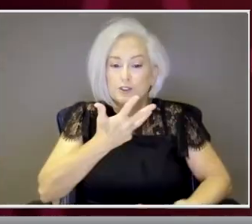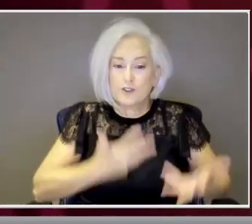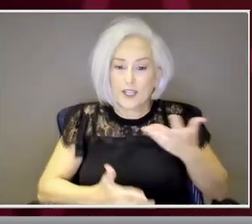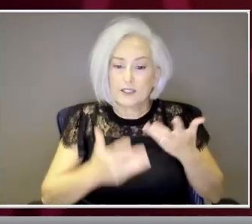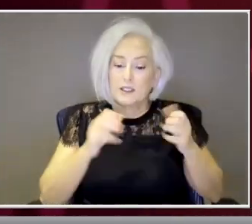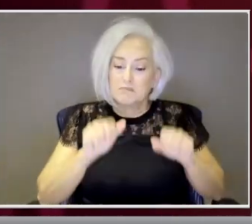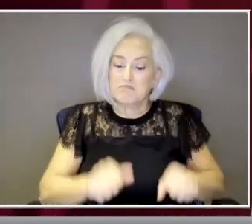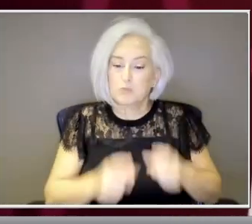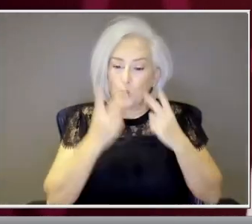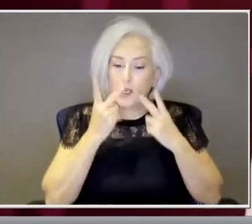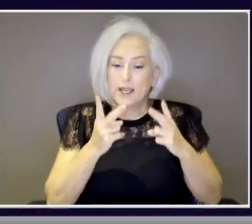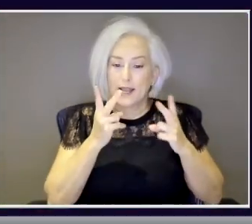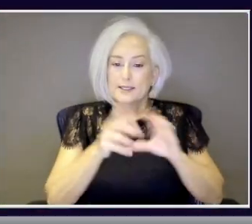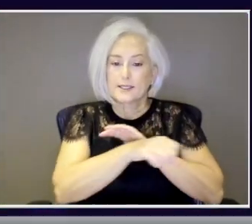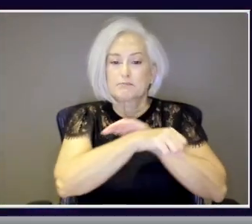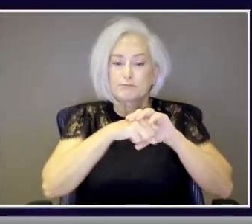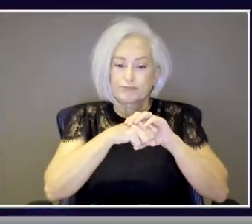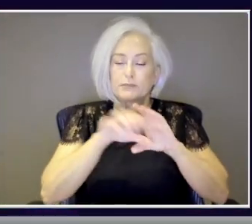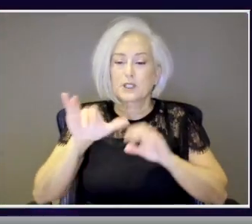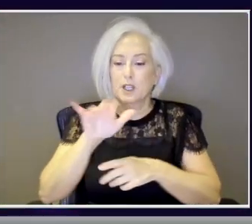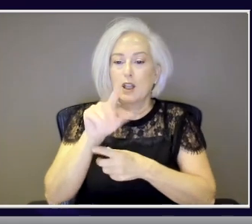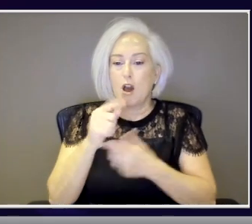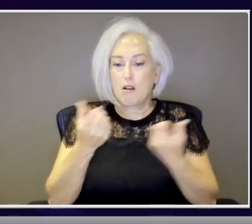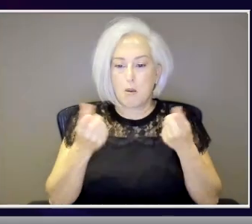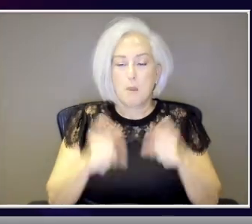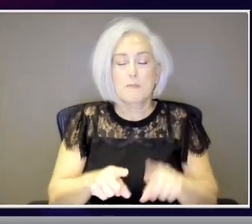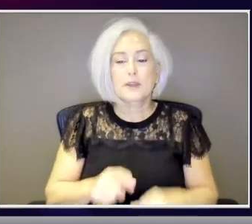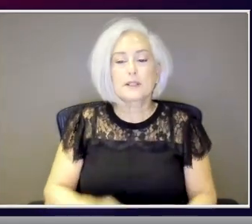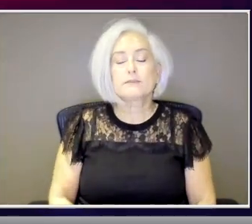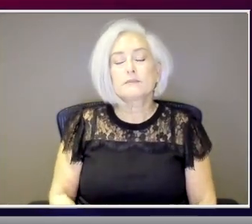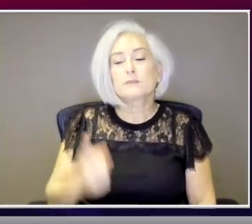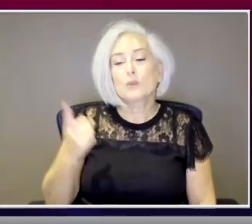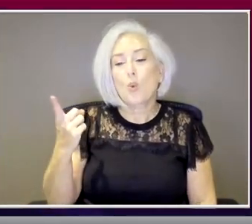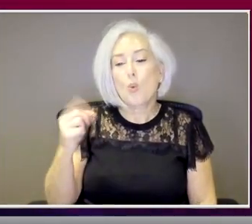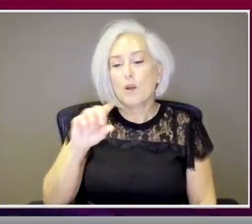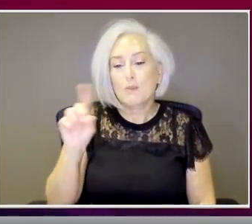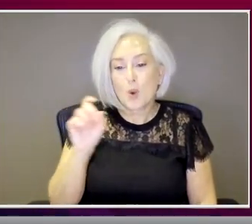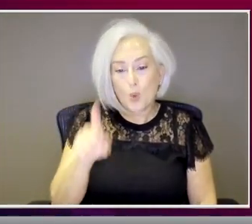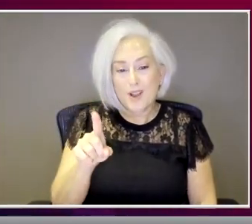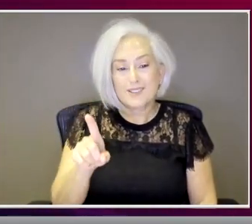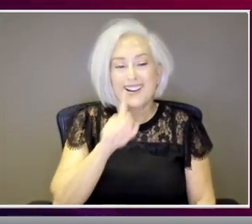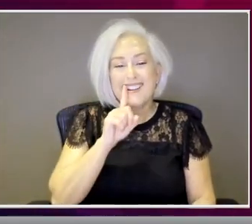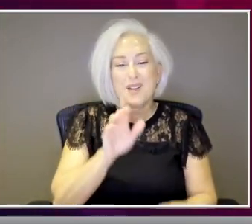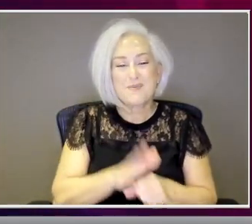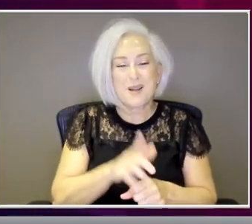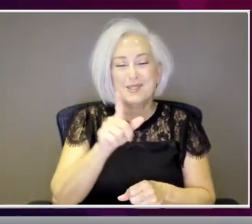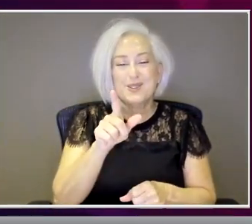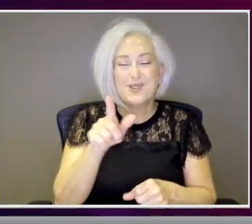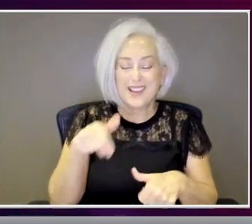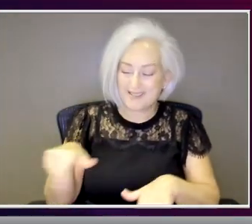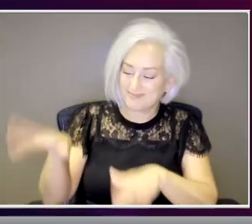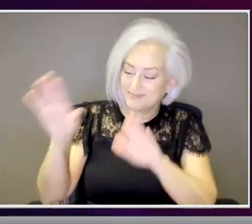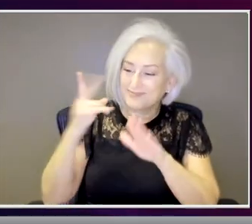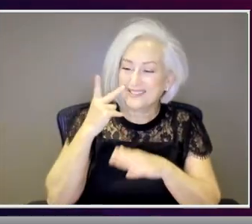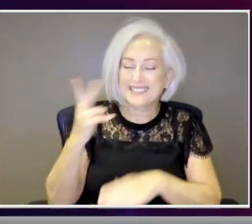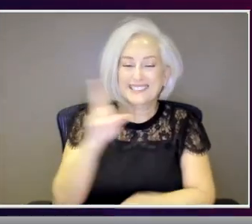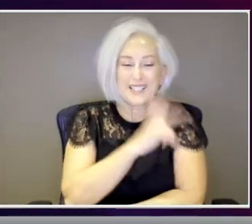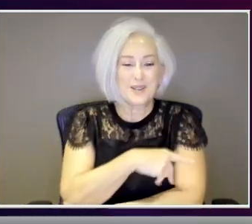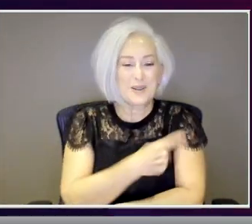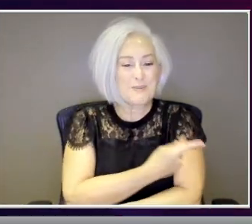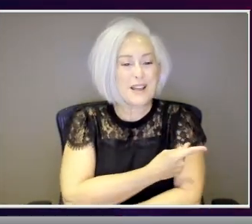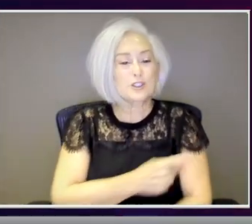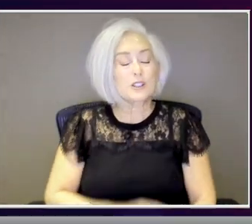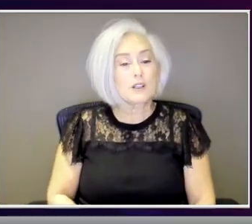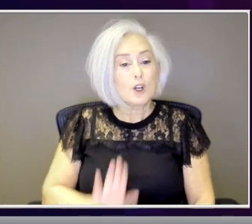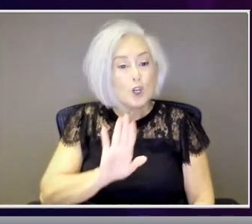in the legs. Yeah. One more question for Dr. Surface, and then I promise we'll cut you loose so you can see your patients. Your first